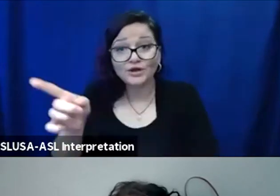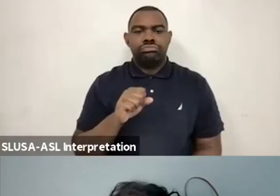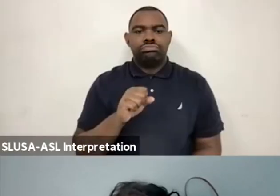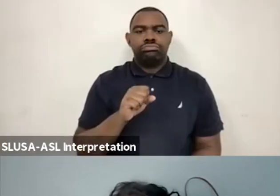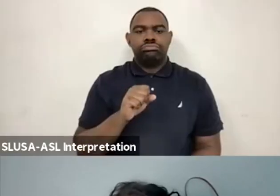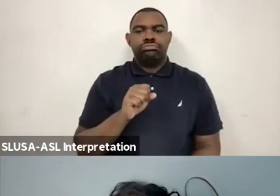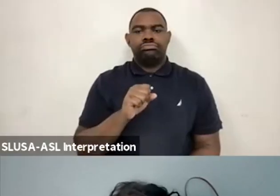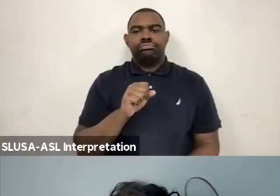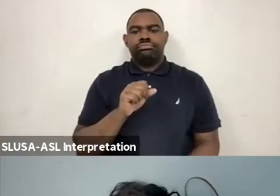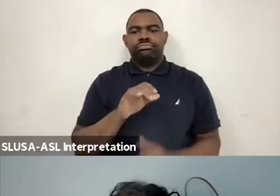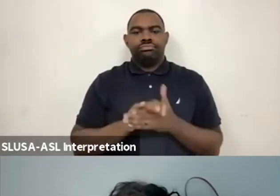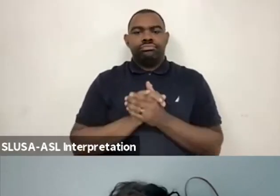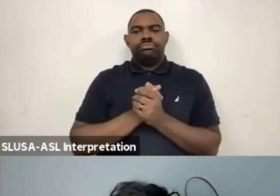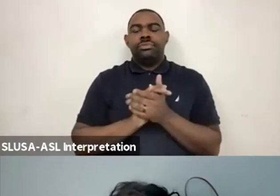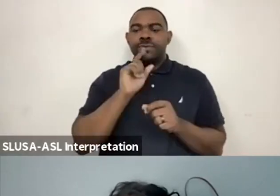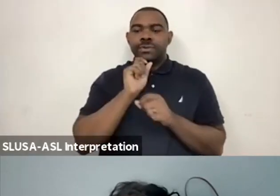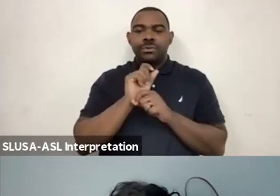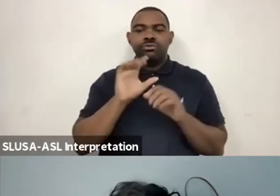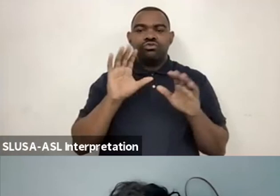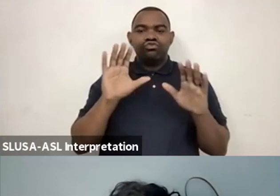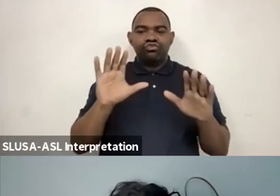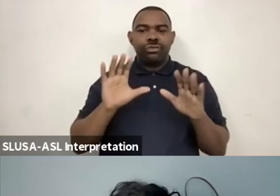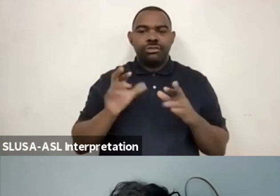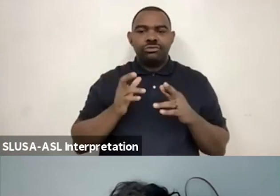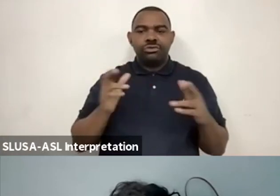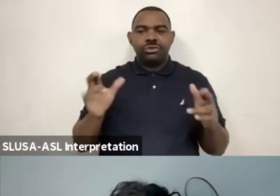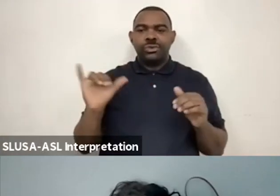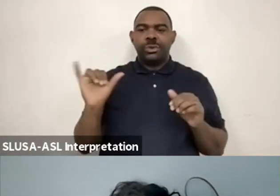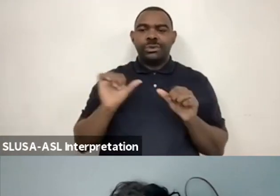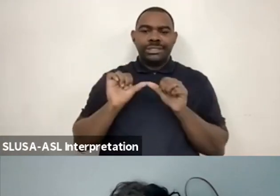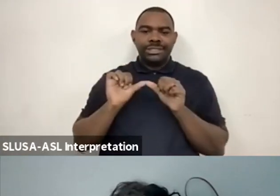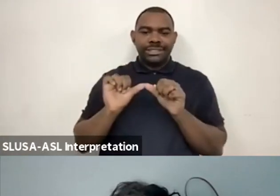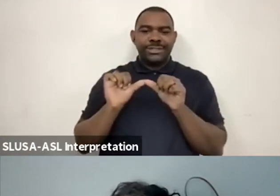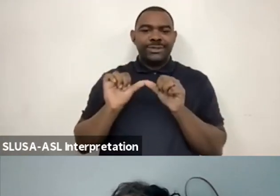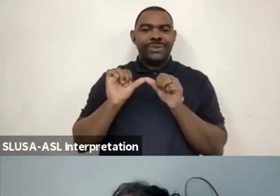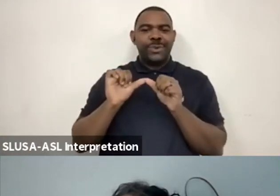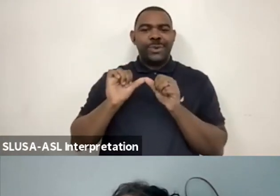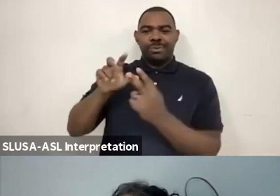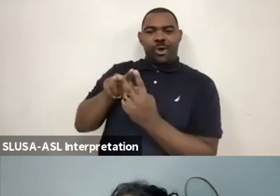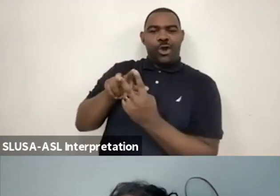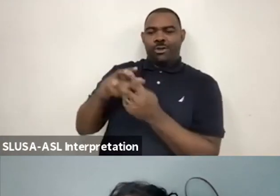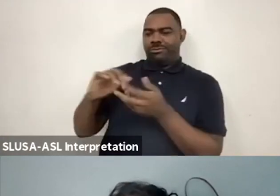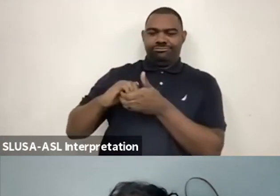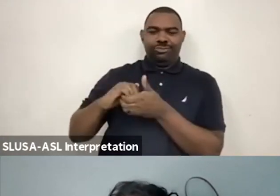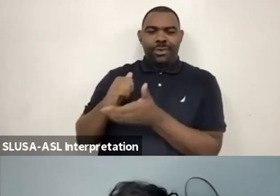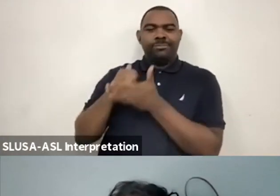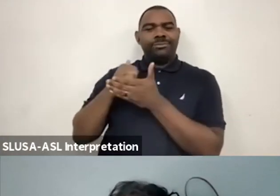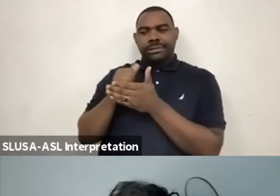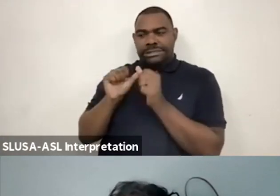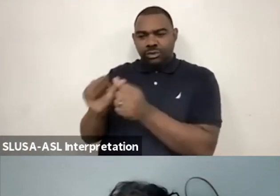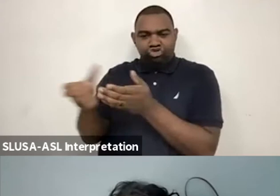and a continued partner to really, continue the walk with serving our veteran